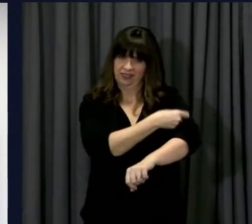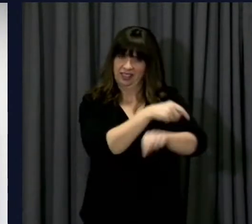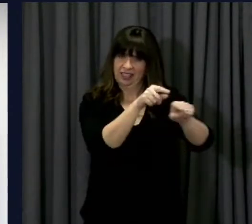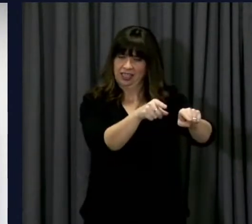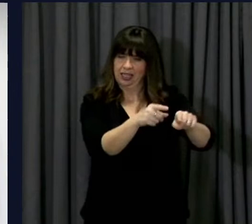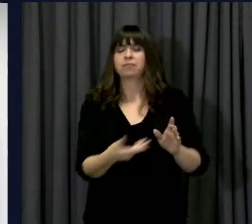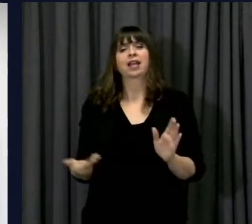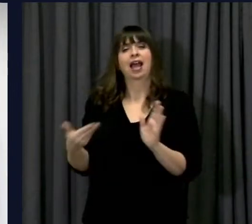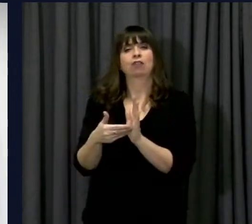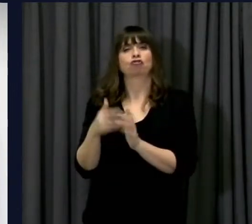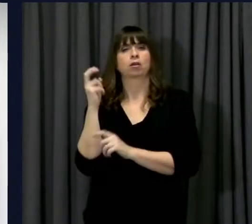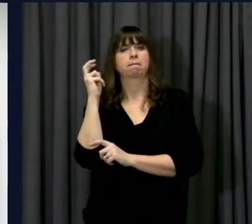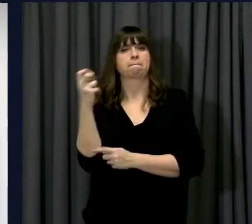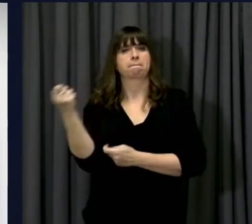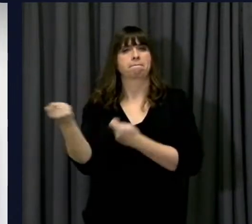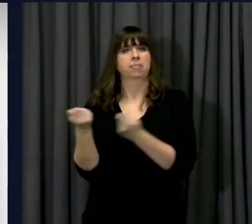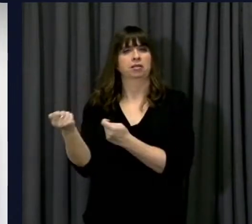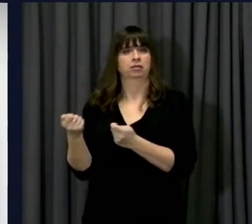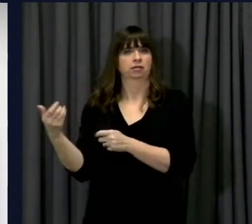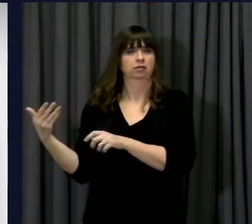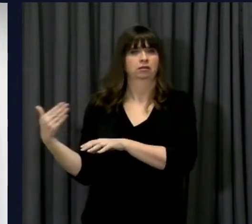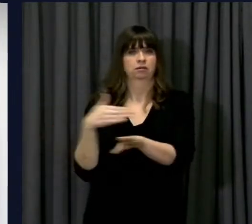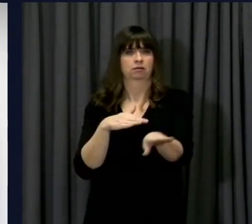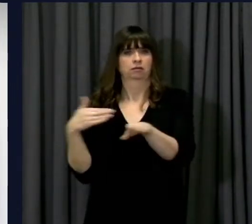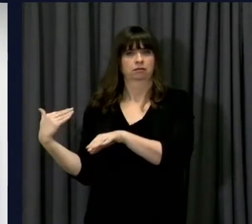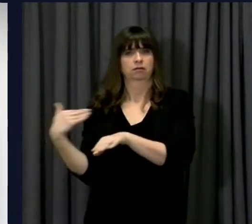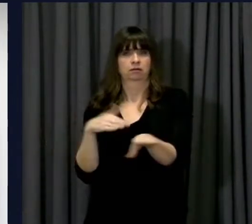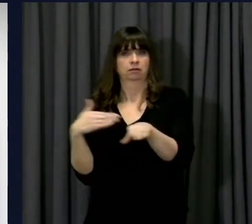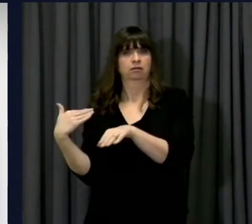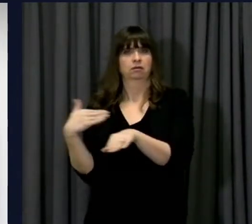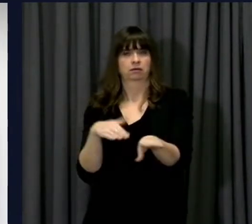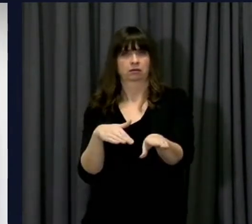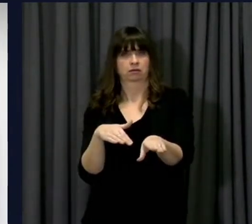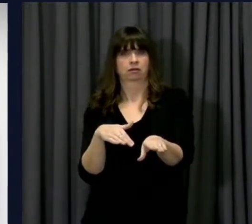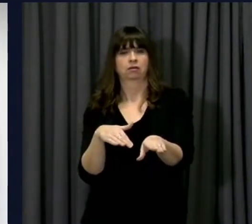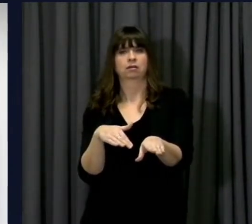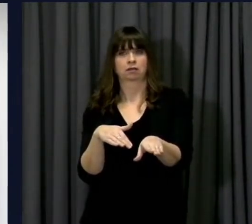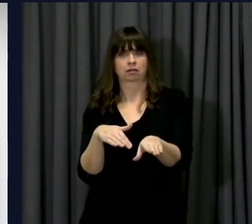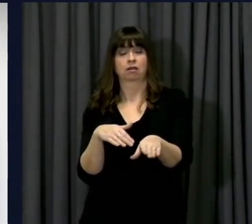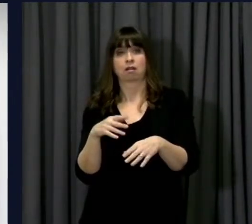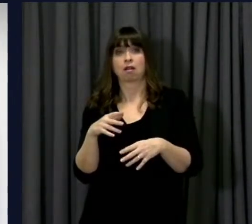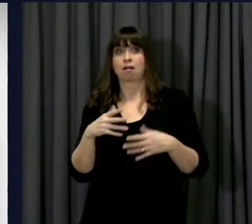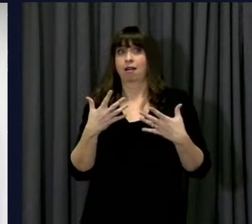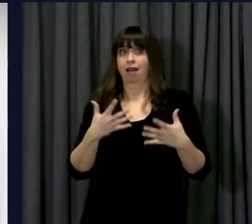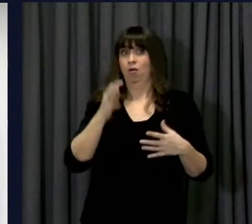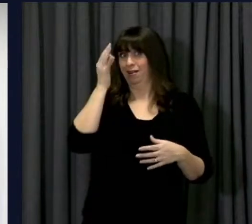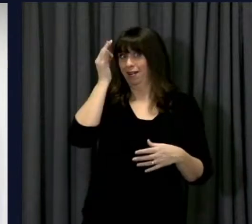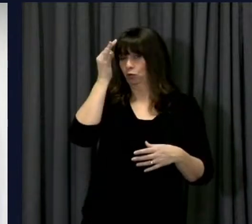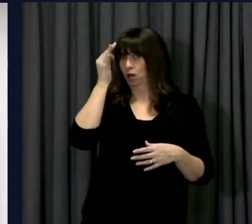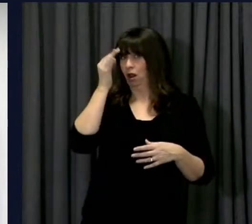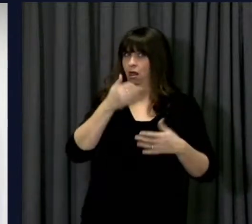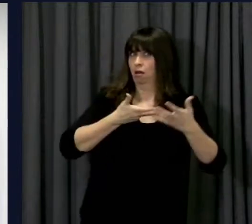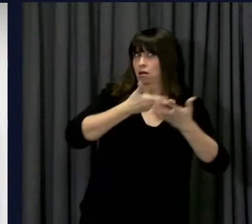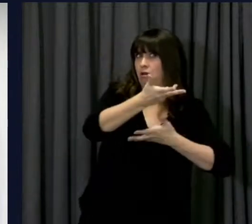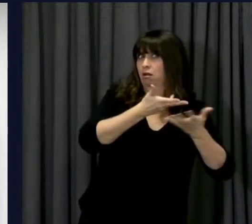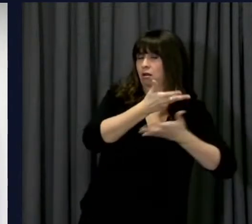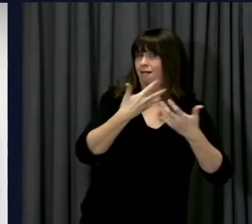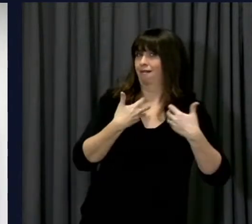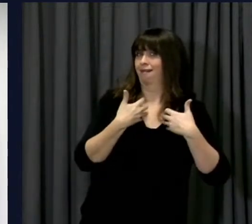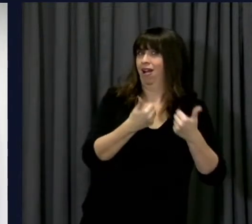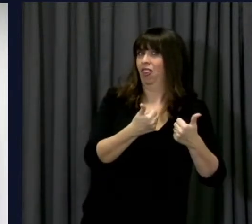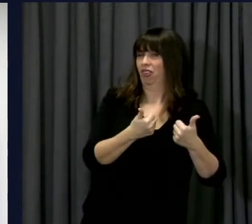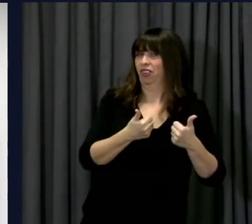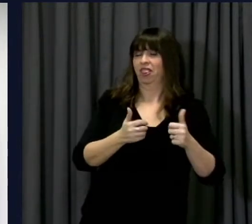should be in relation to bus routes with partners in the health service. So that work between local authorities and health boards, it's been